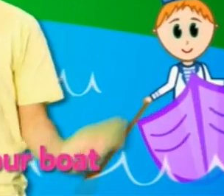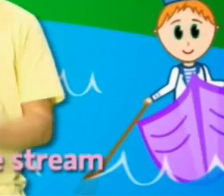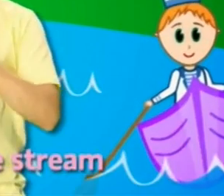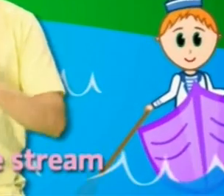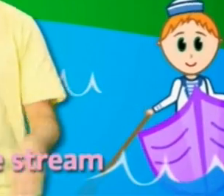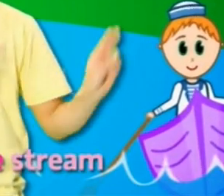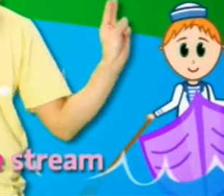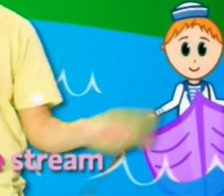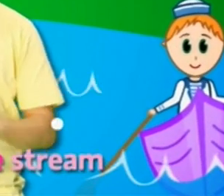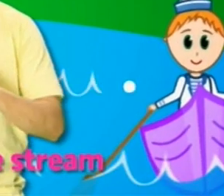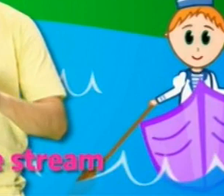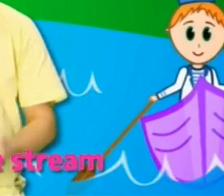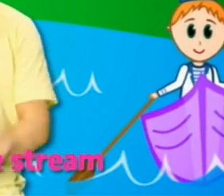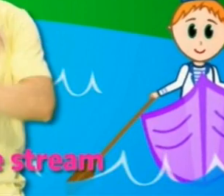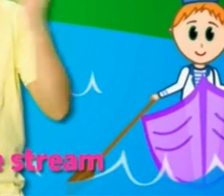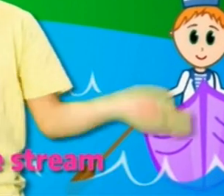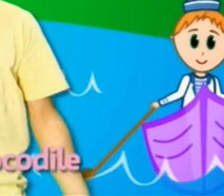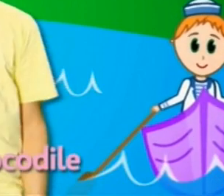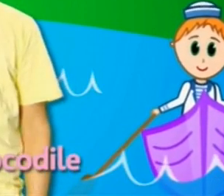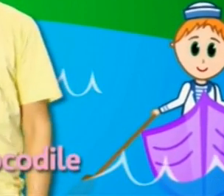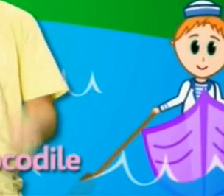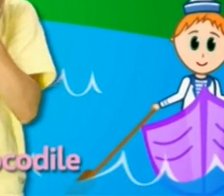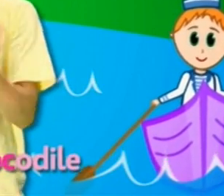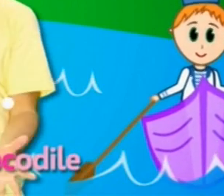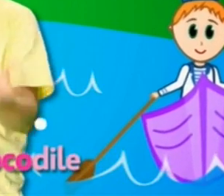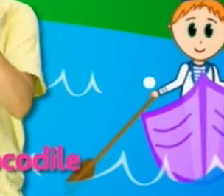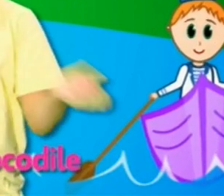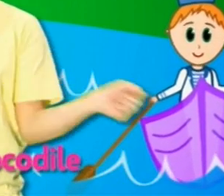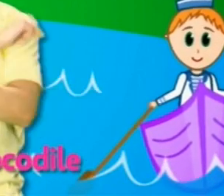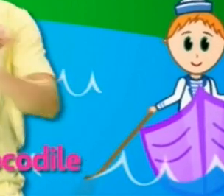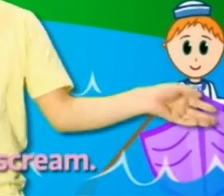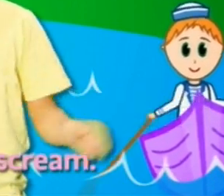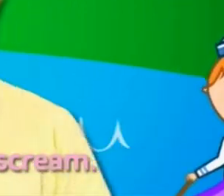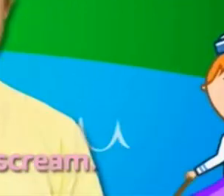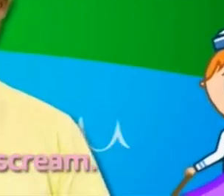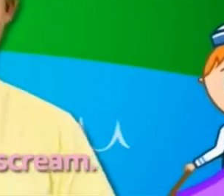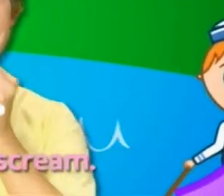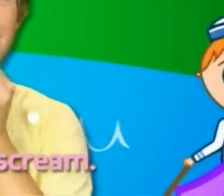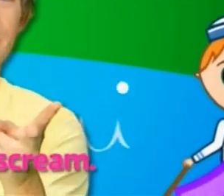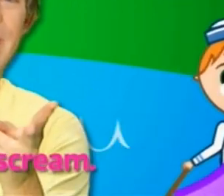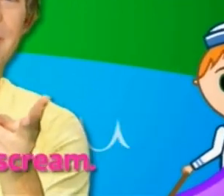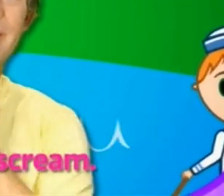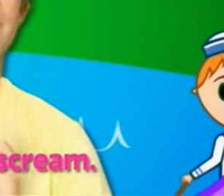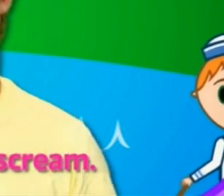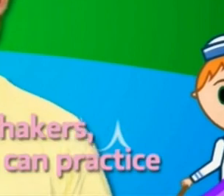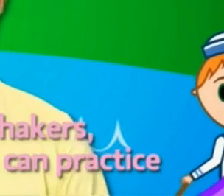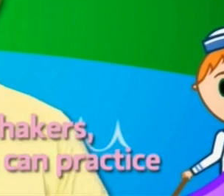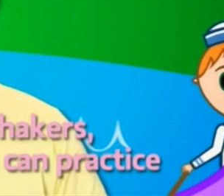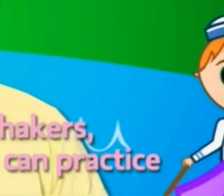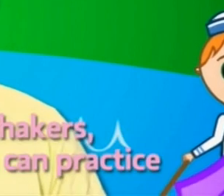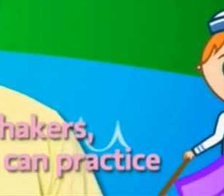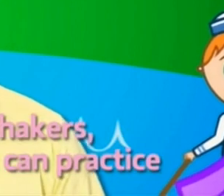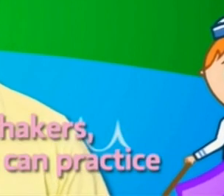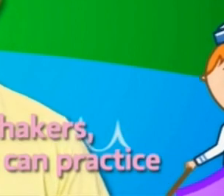boat gently down the stream. If you see a crocodile, don't forget to scream. Well